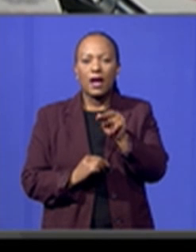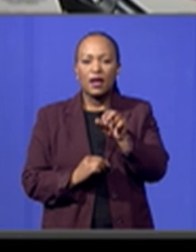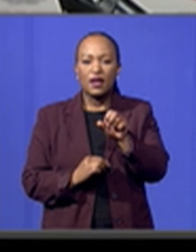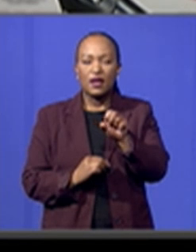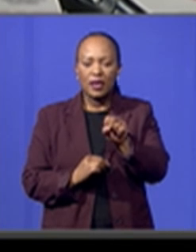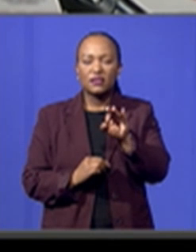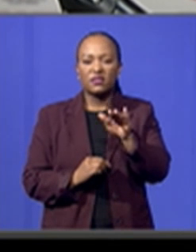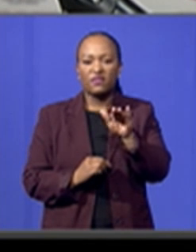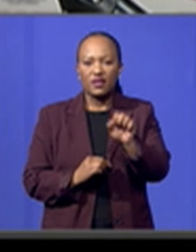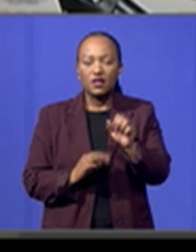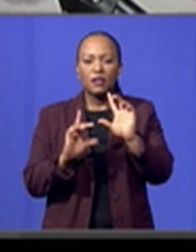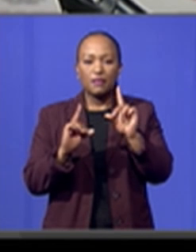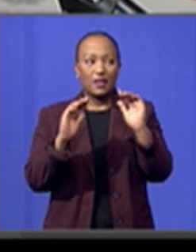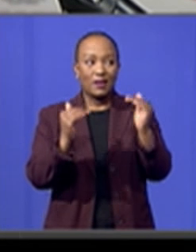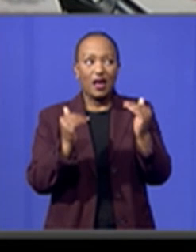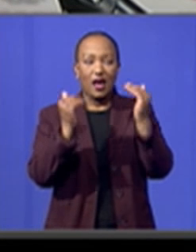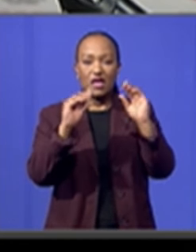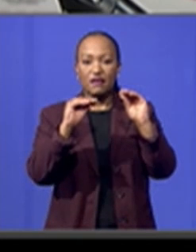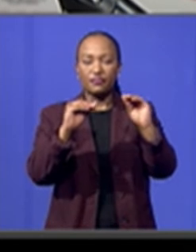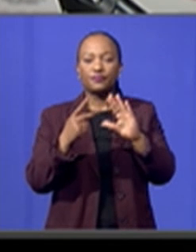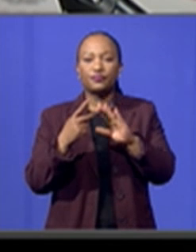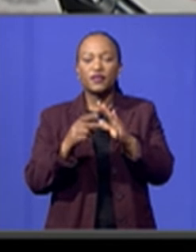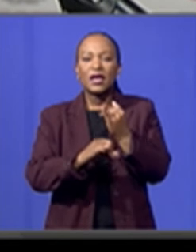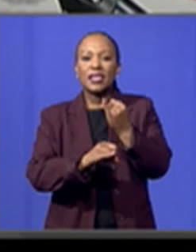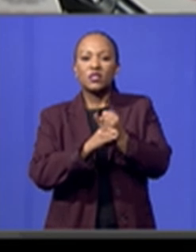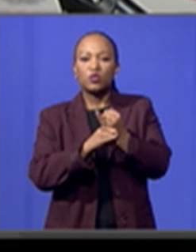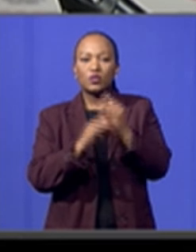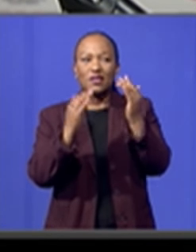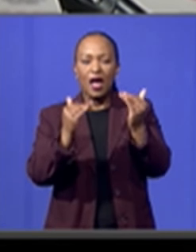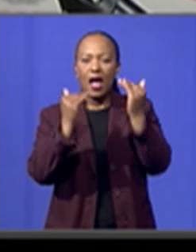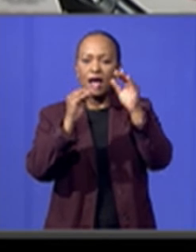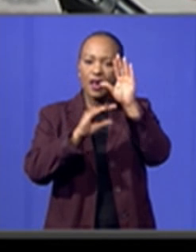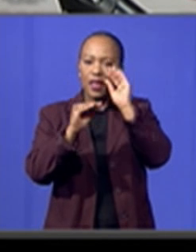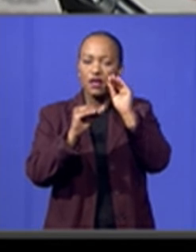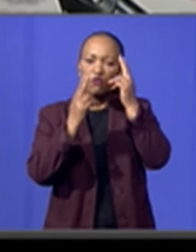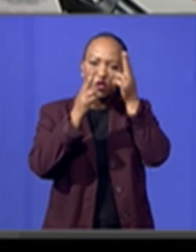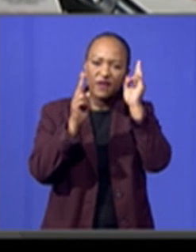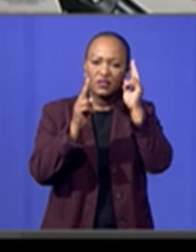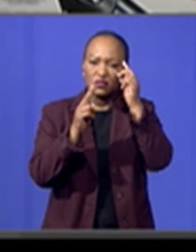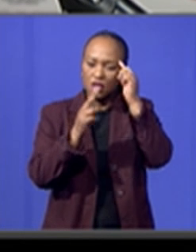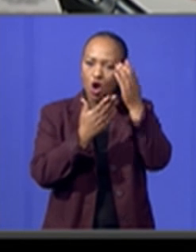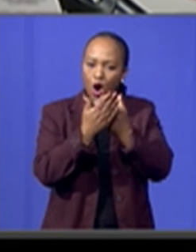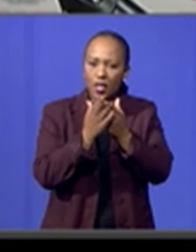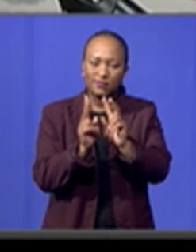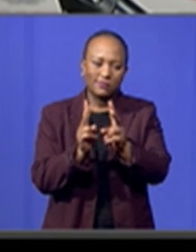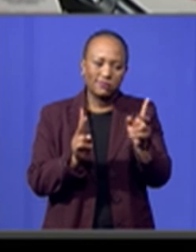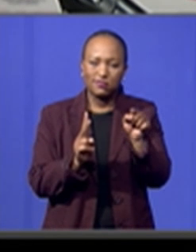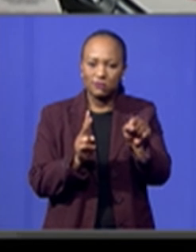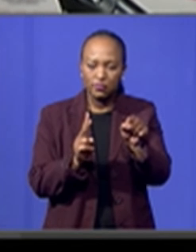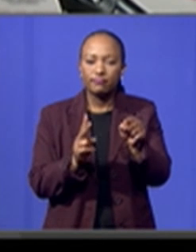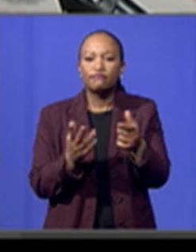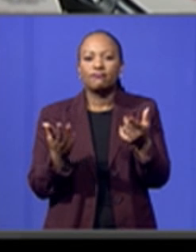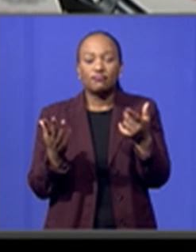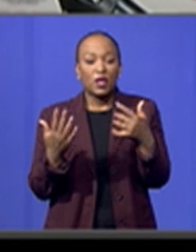of Higher Education and Training, institutions of higher learning and other relevant bodies, entities and sectoral players